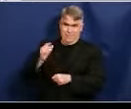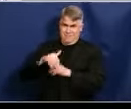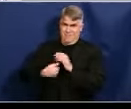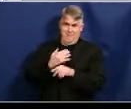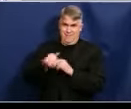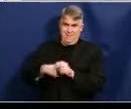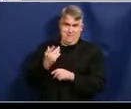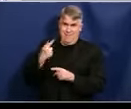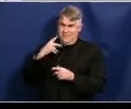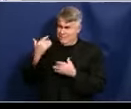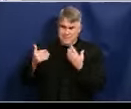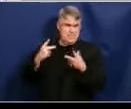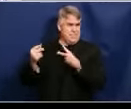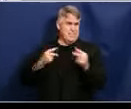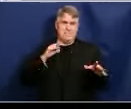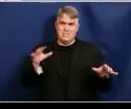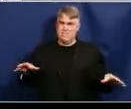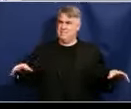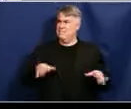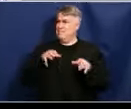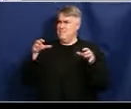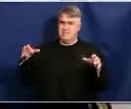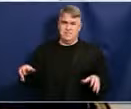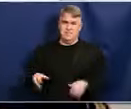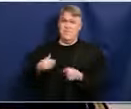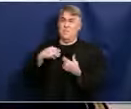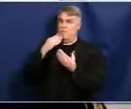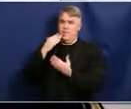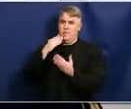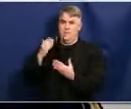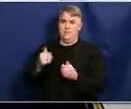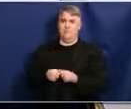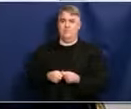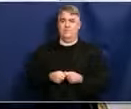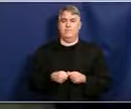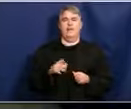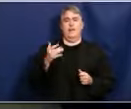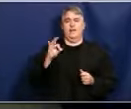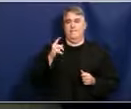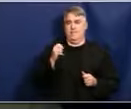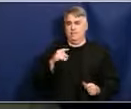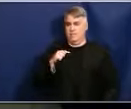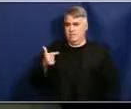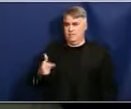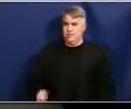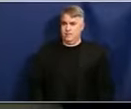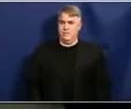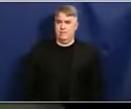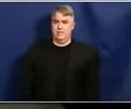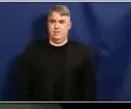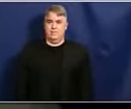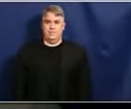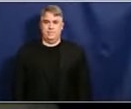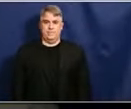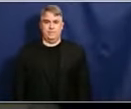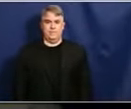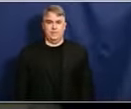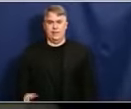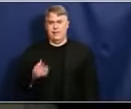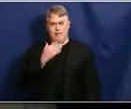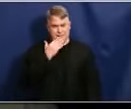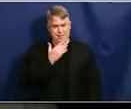And so with that, I'll turn it back to Chairman Fletcher. Thank you, Chief. Appreciate again all of the